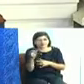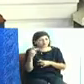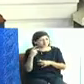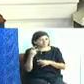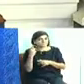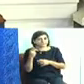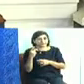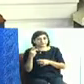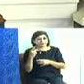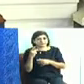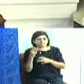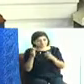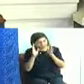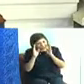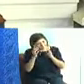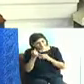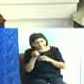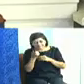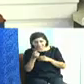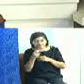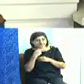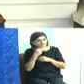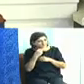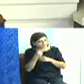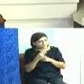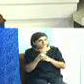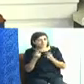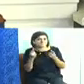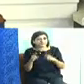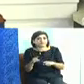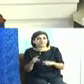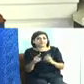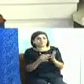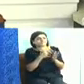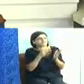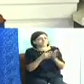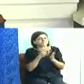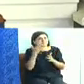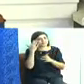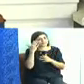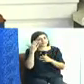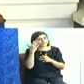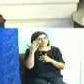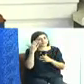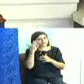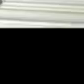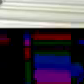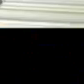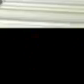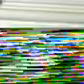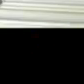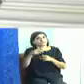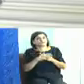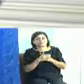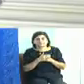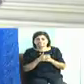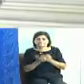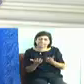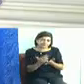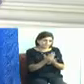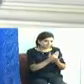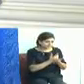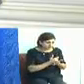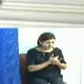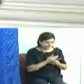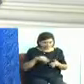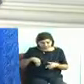kind of pay attention to these little voices that happen every now and then. We don't know what we're going to do with it later. But so I gathered them up and put